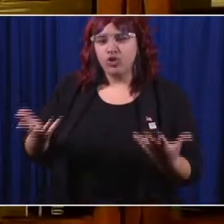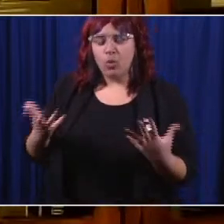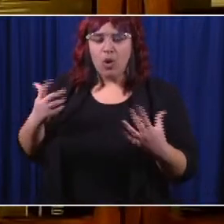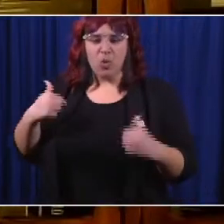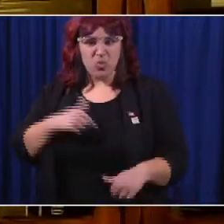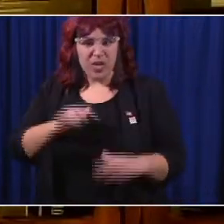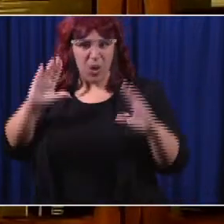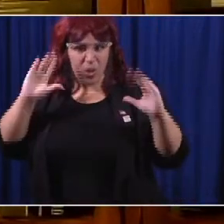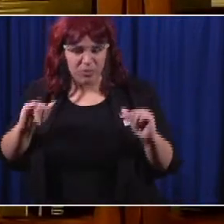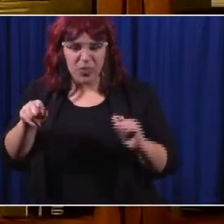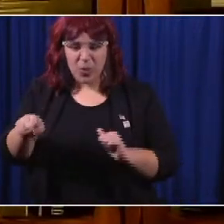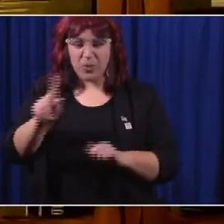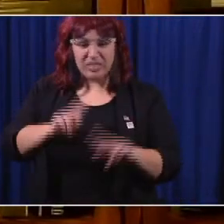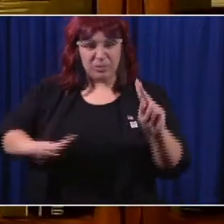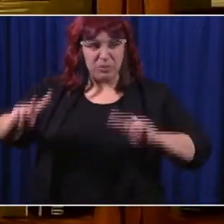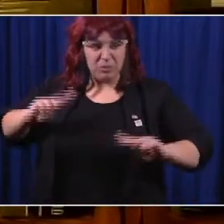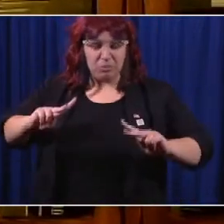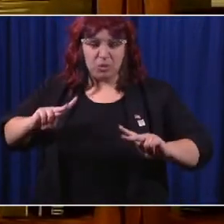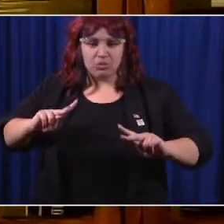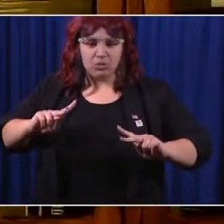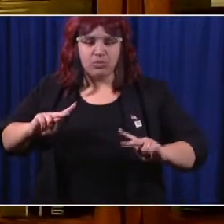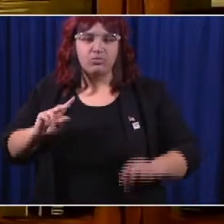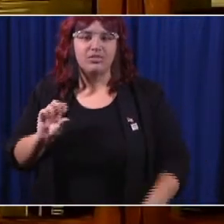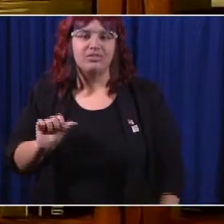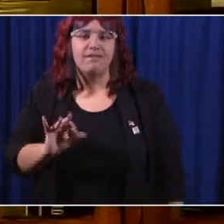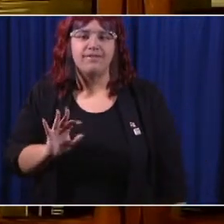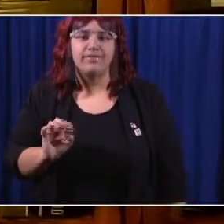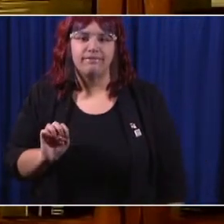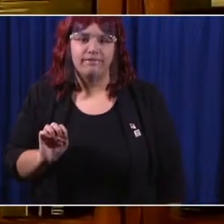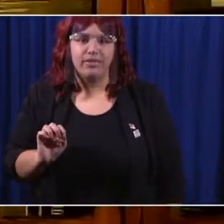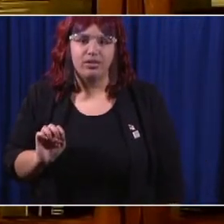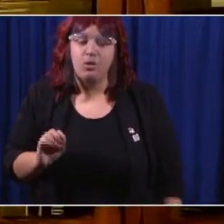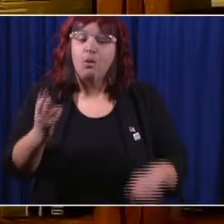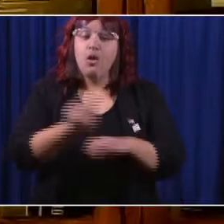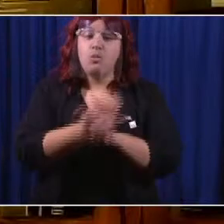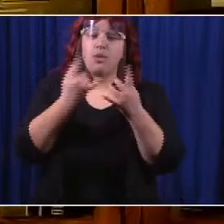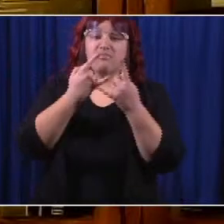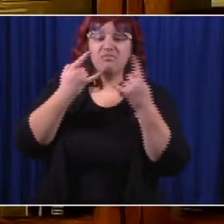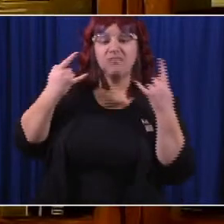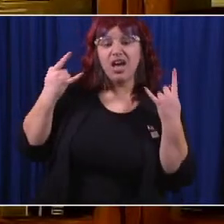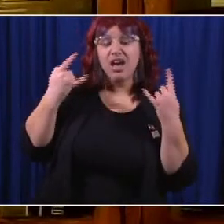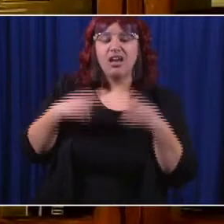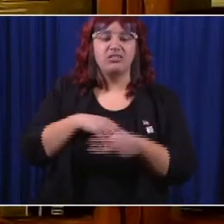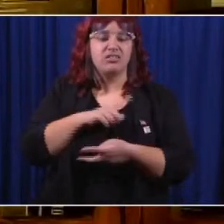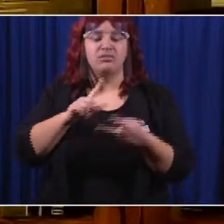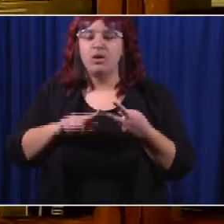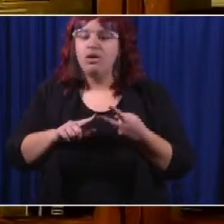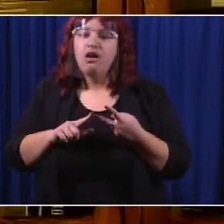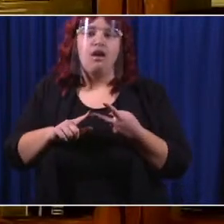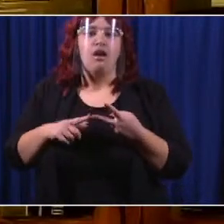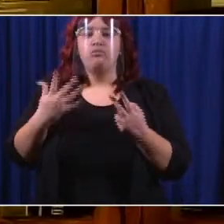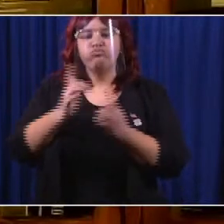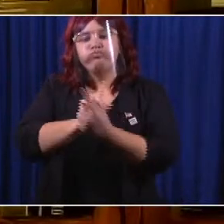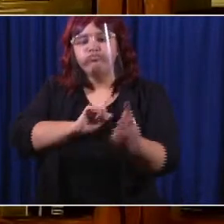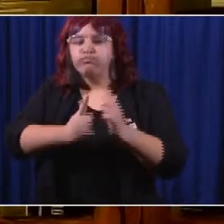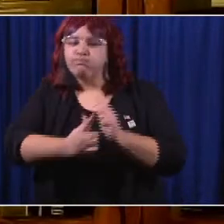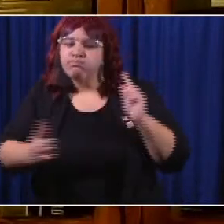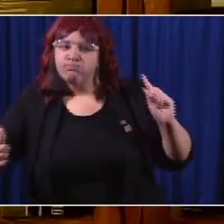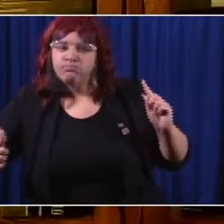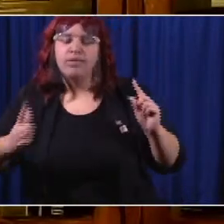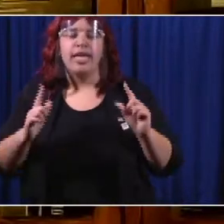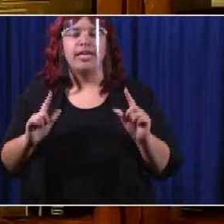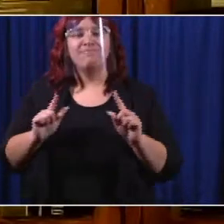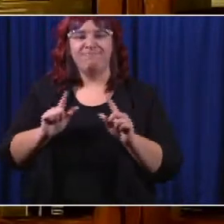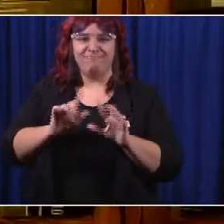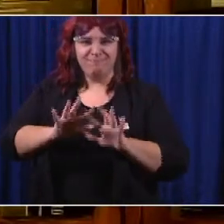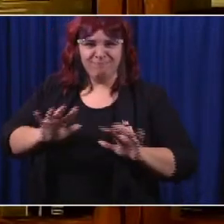safe as possible. To some degree, the risk that they have of getting this themselves is kind of already baked into the equation. They've already